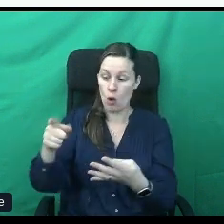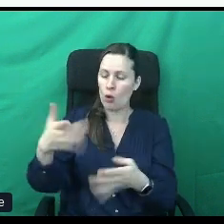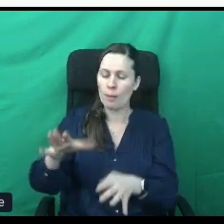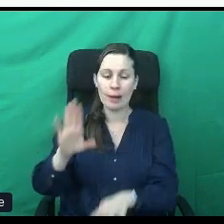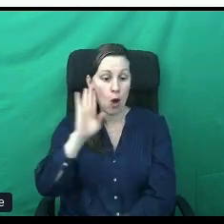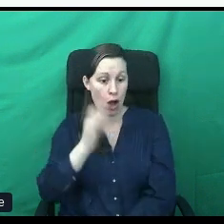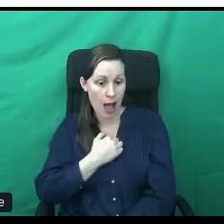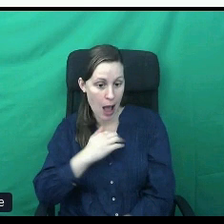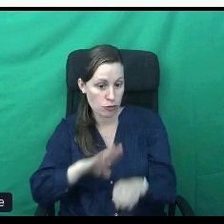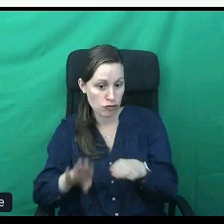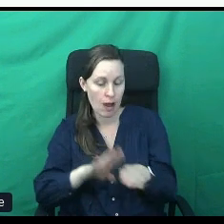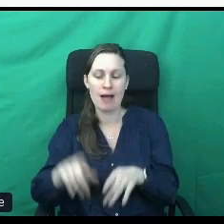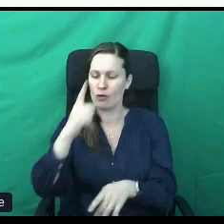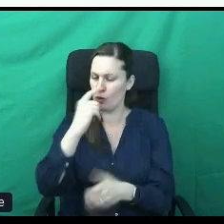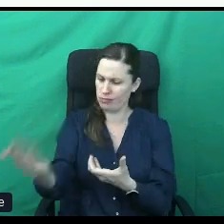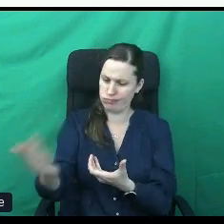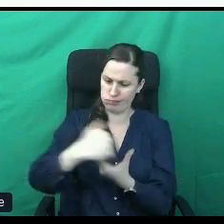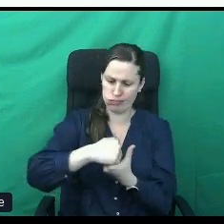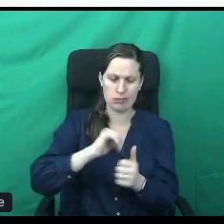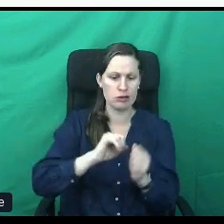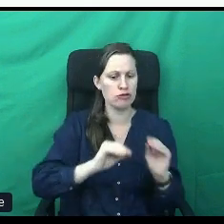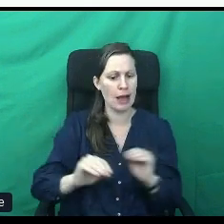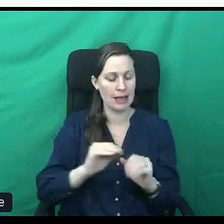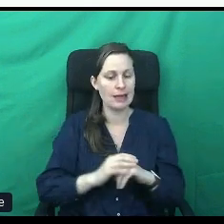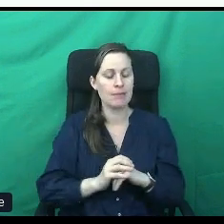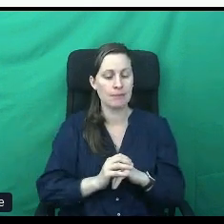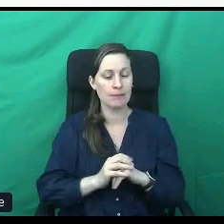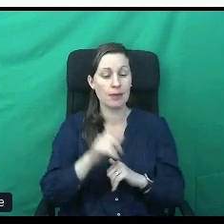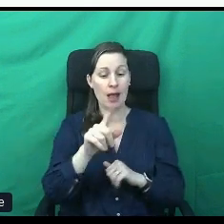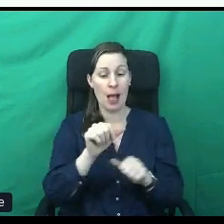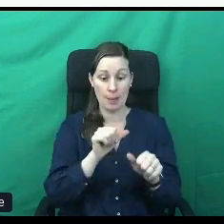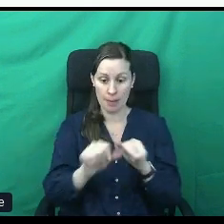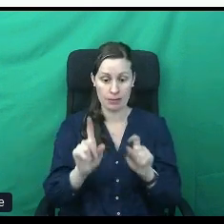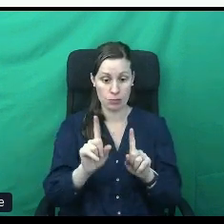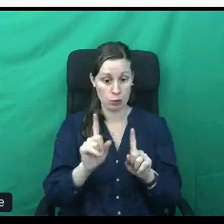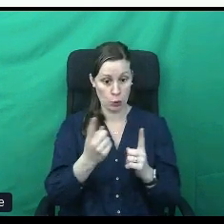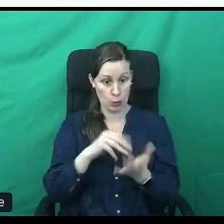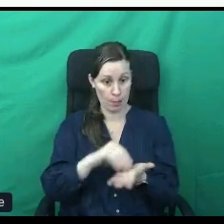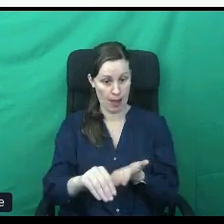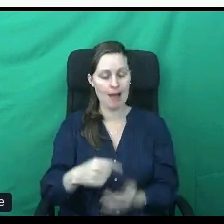training, they could come along. And the best part, we paid for it.